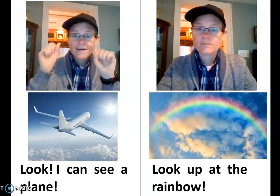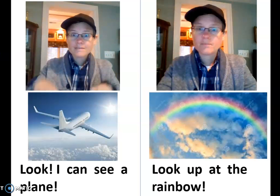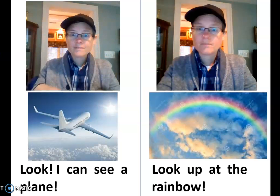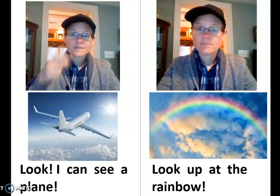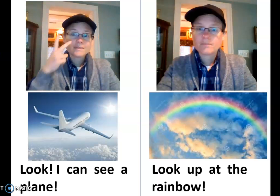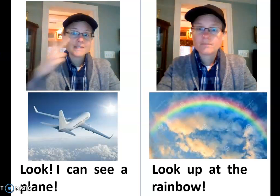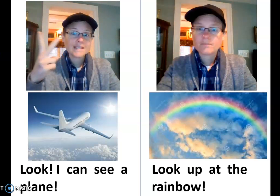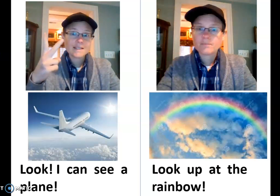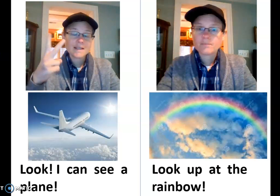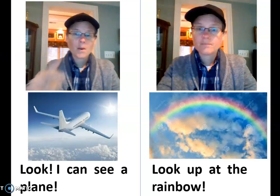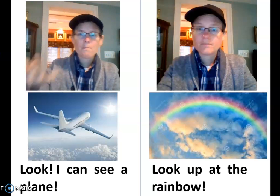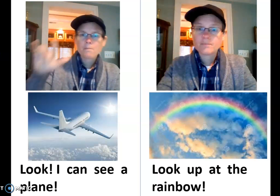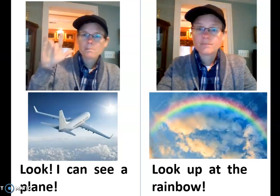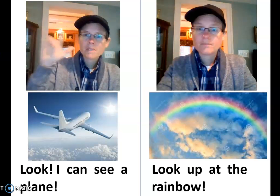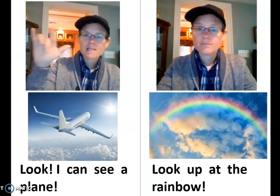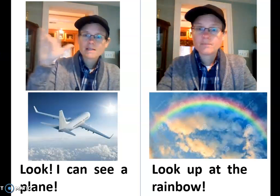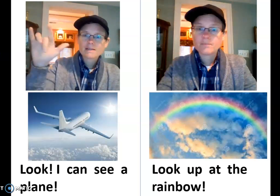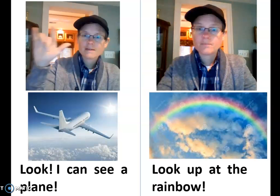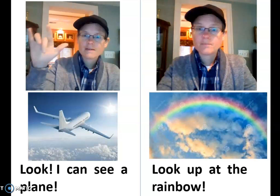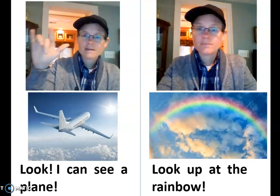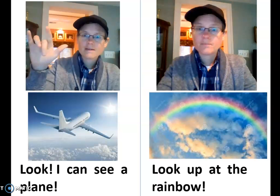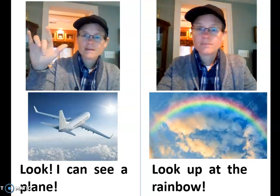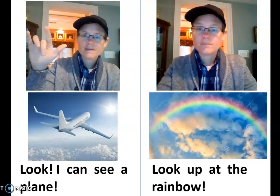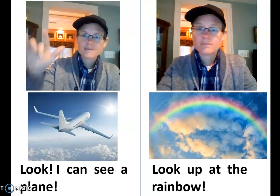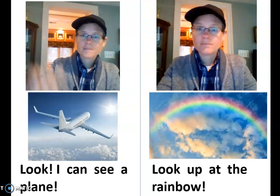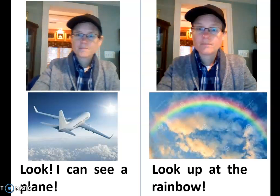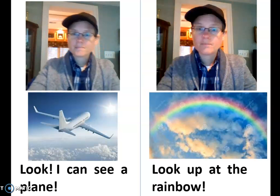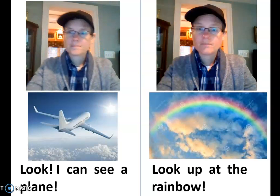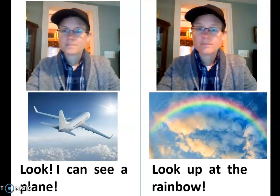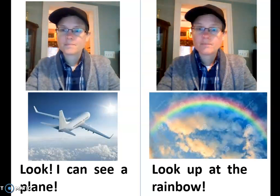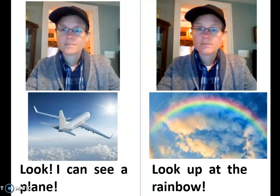Look, I can see a plane.